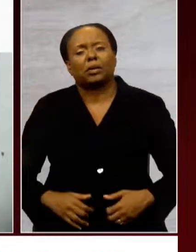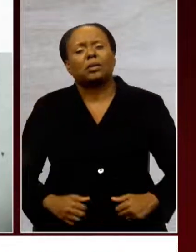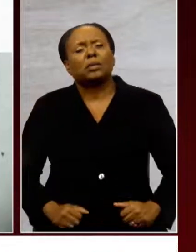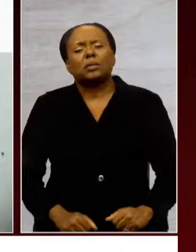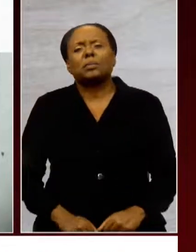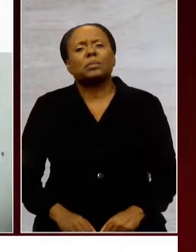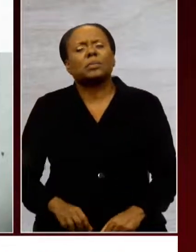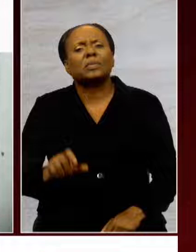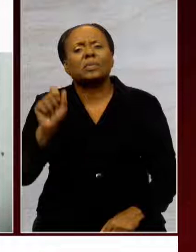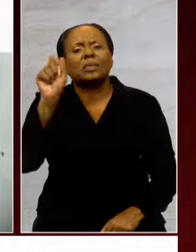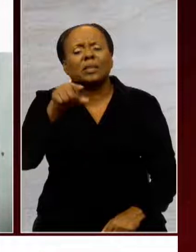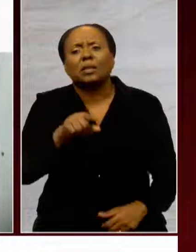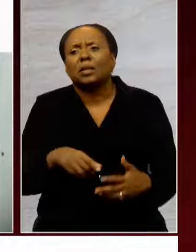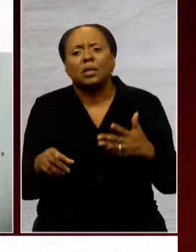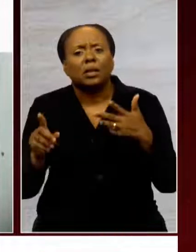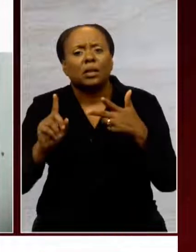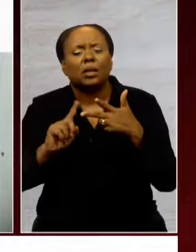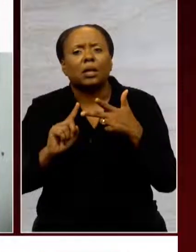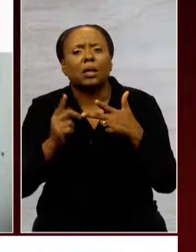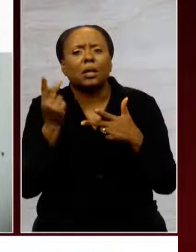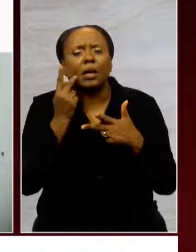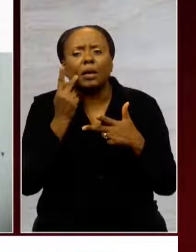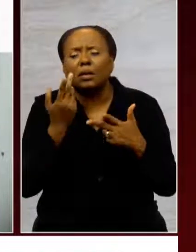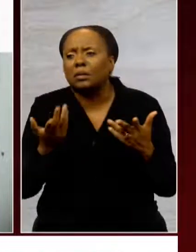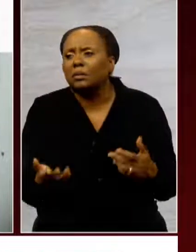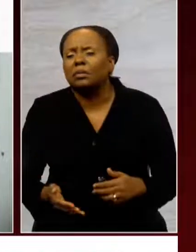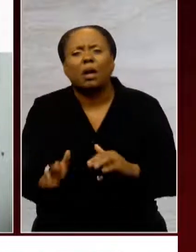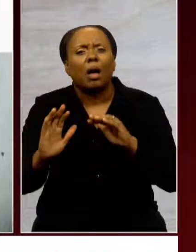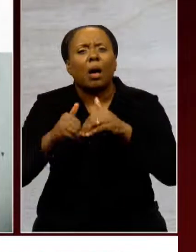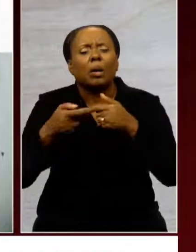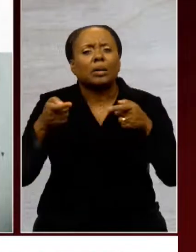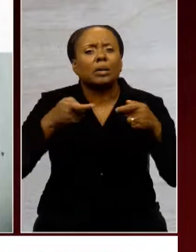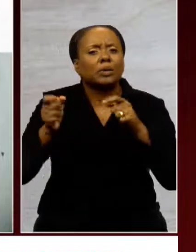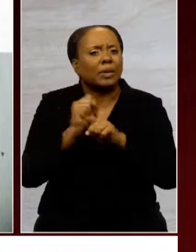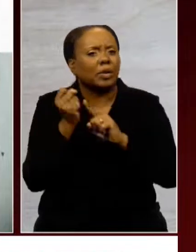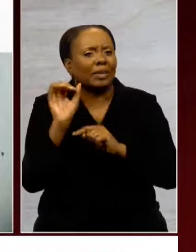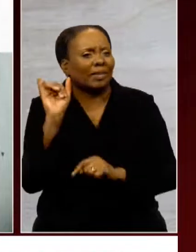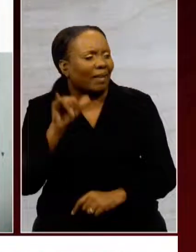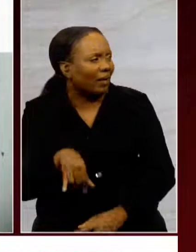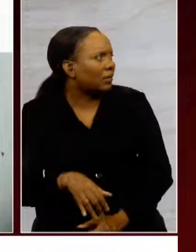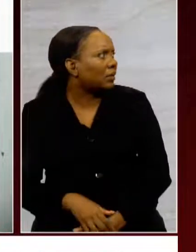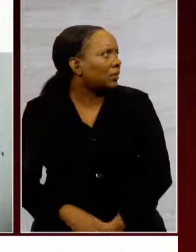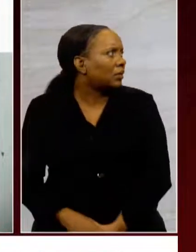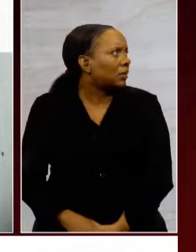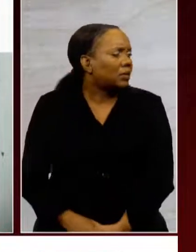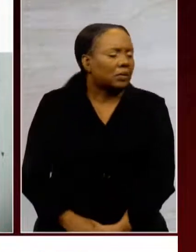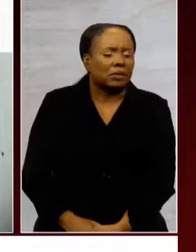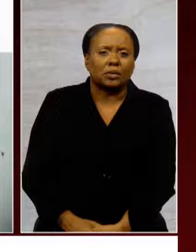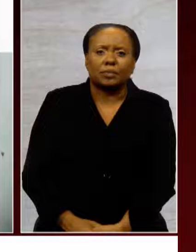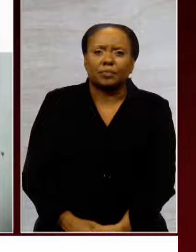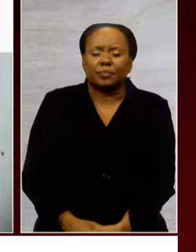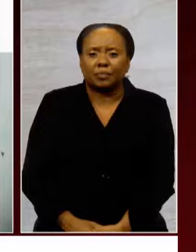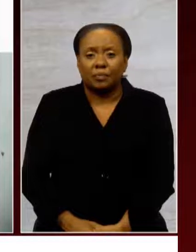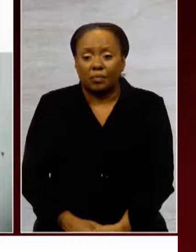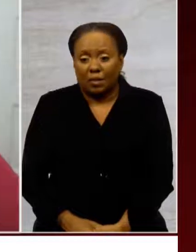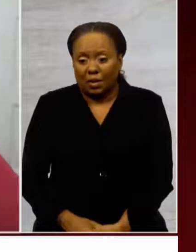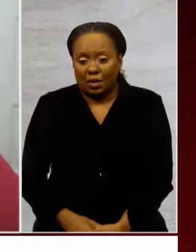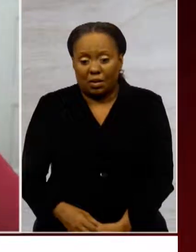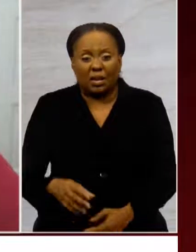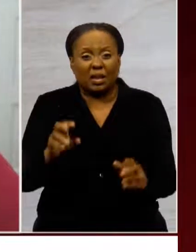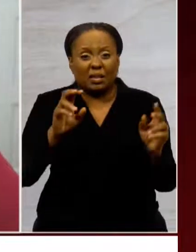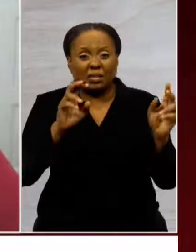Kerryann, talk to us about dealing with situations like that and are issues like these covered in the